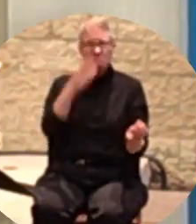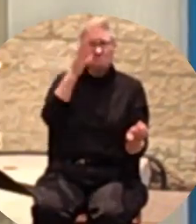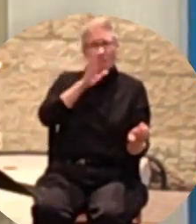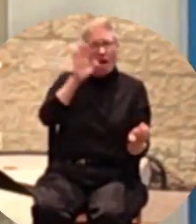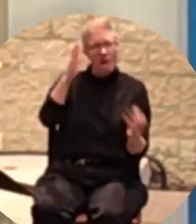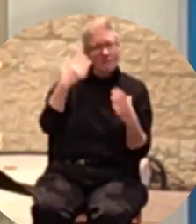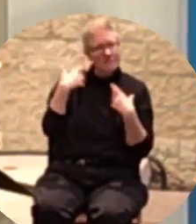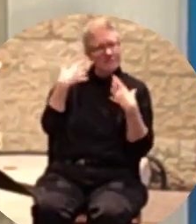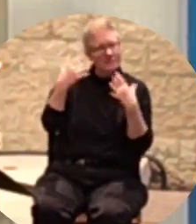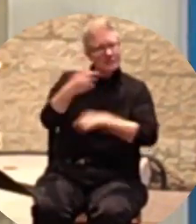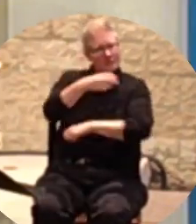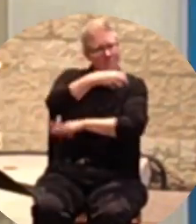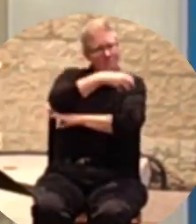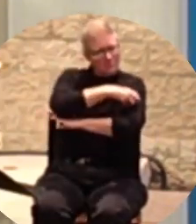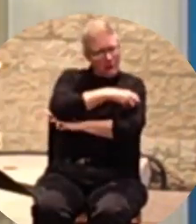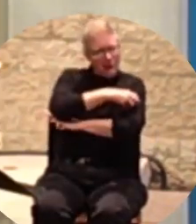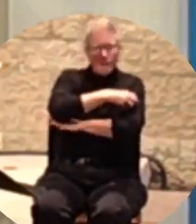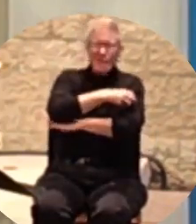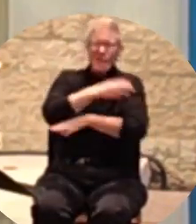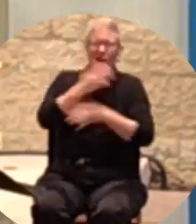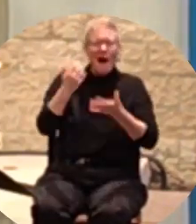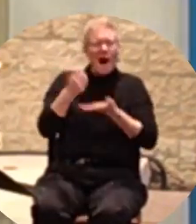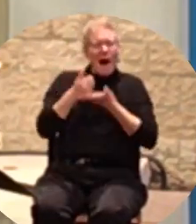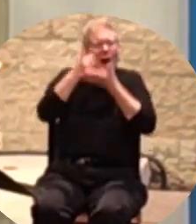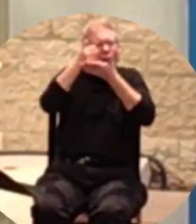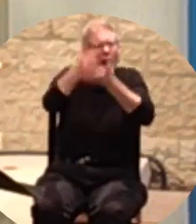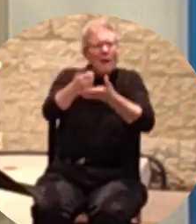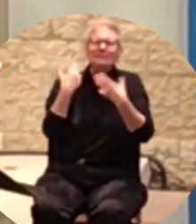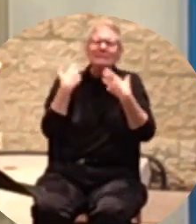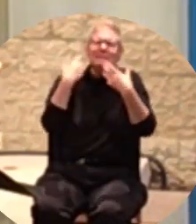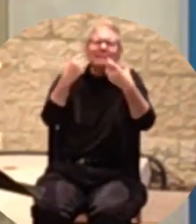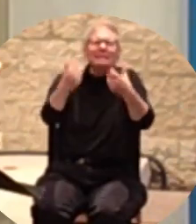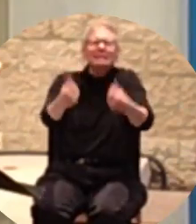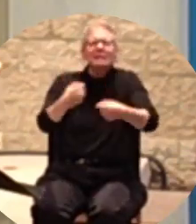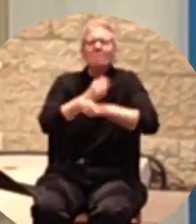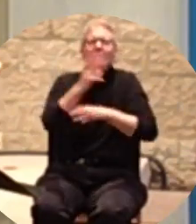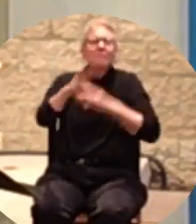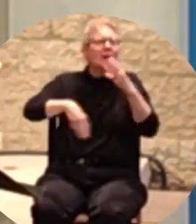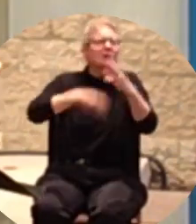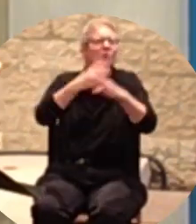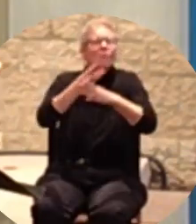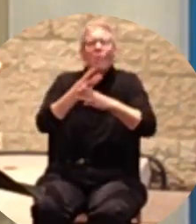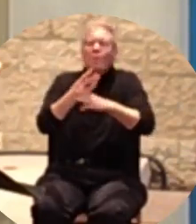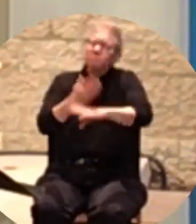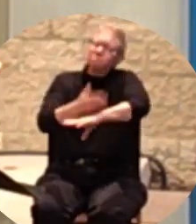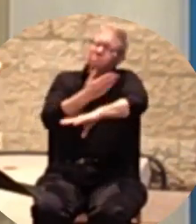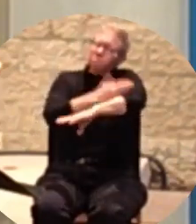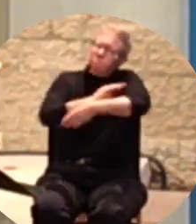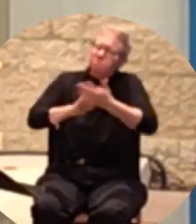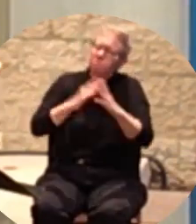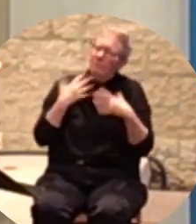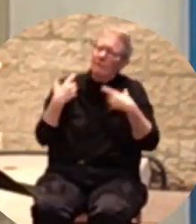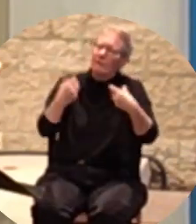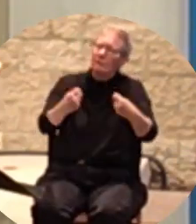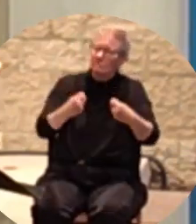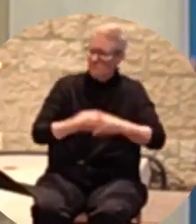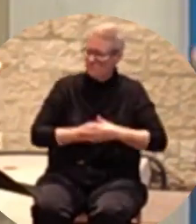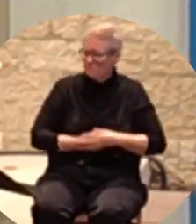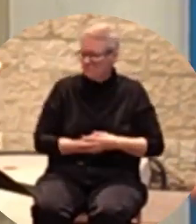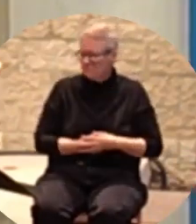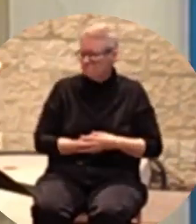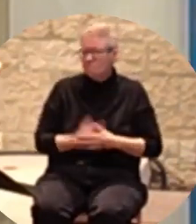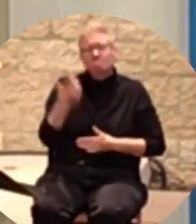power, divine life, is restoring and healing and revitalizing our world in this very moment. We let go of